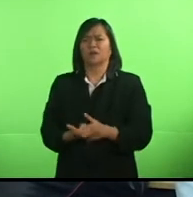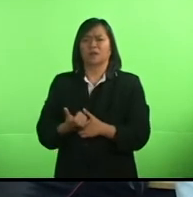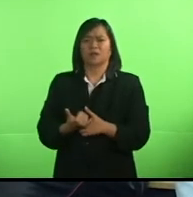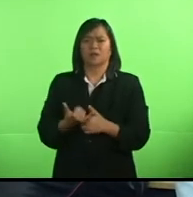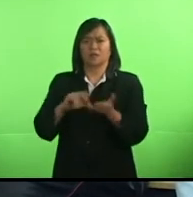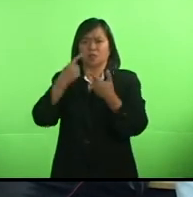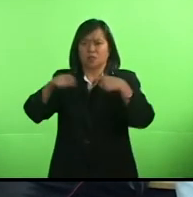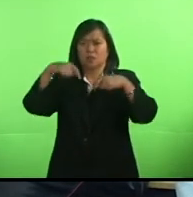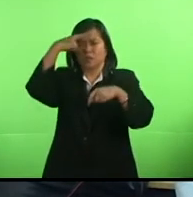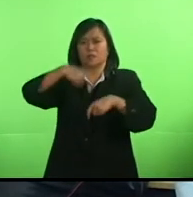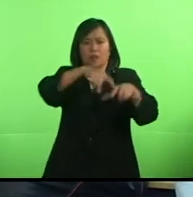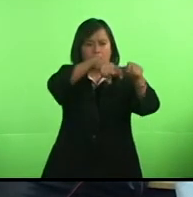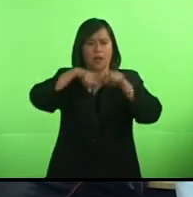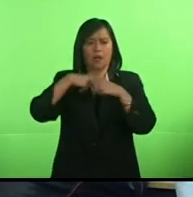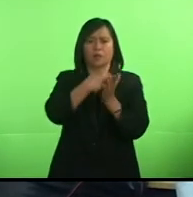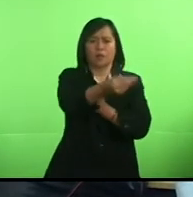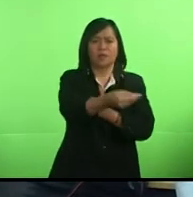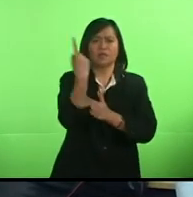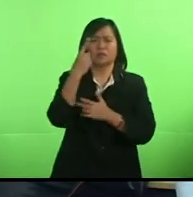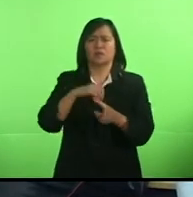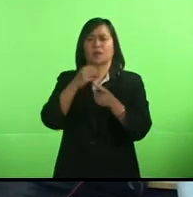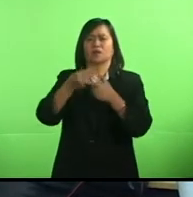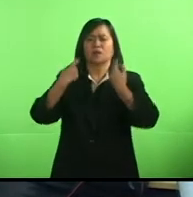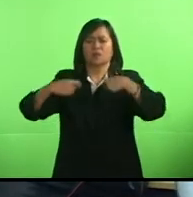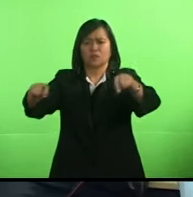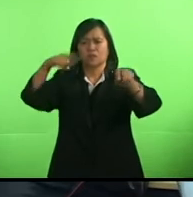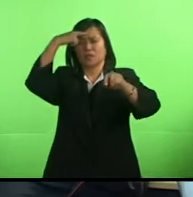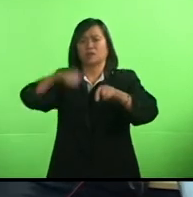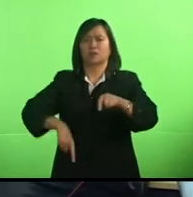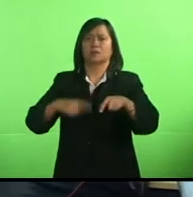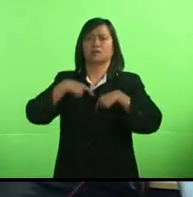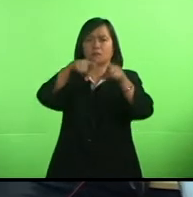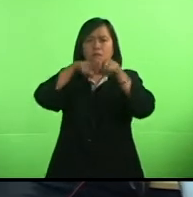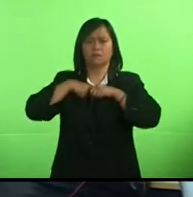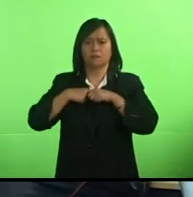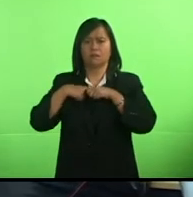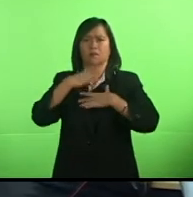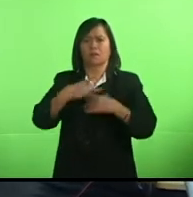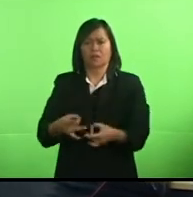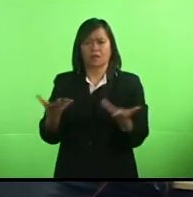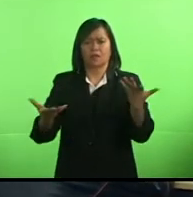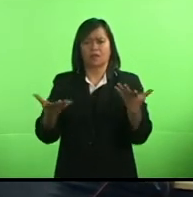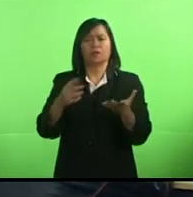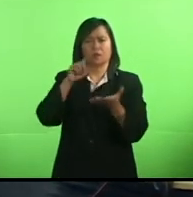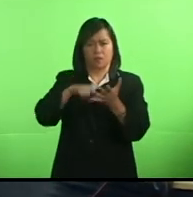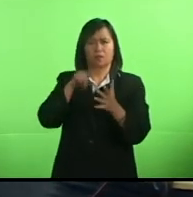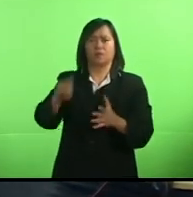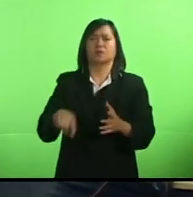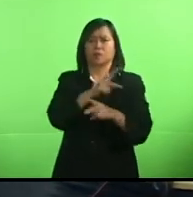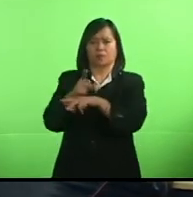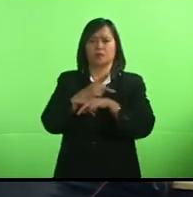for you. Then that is something to be very, very careful. This is not academic. It becomes an